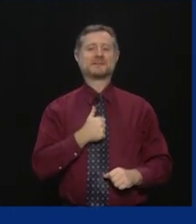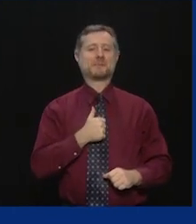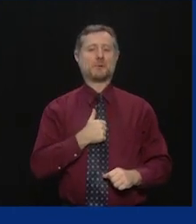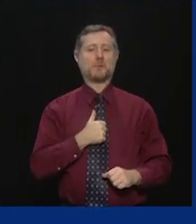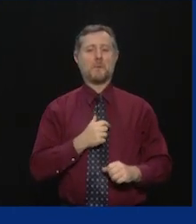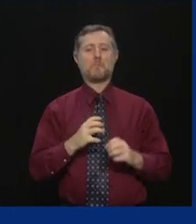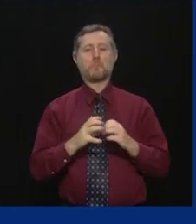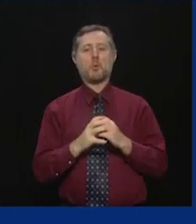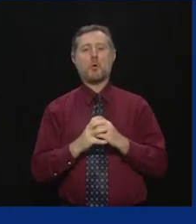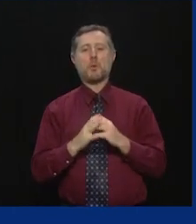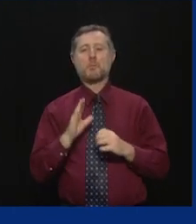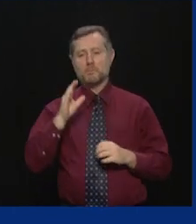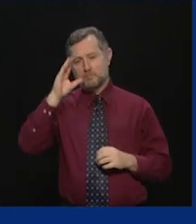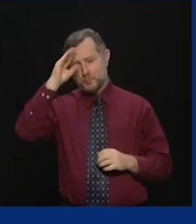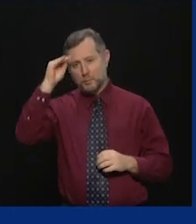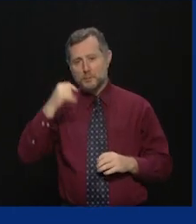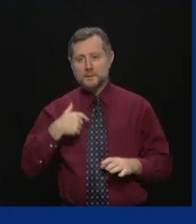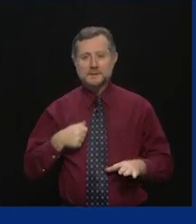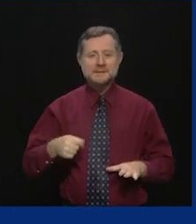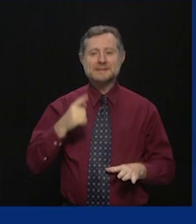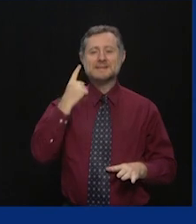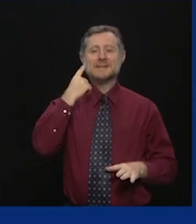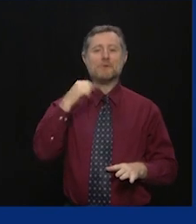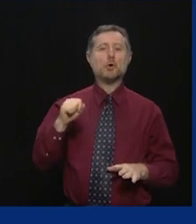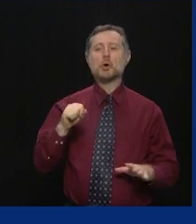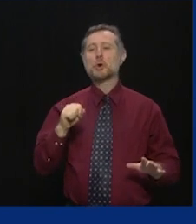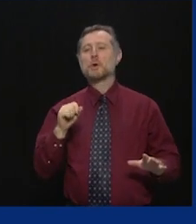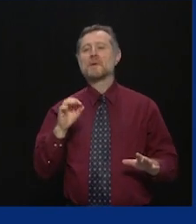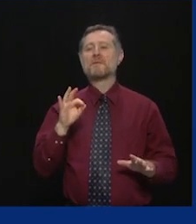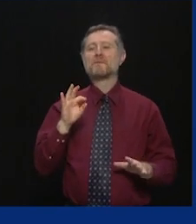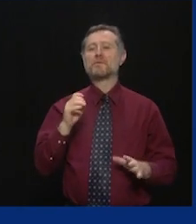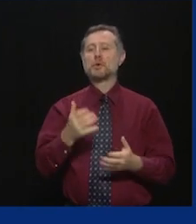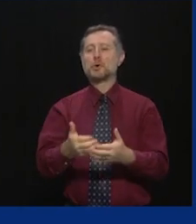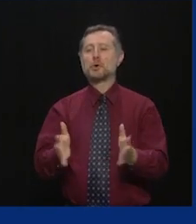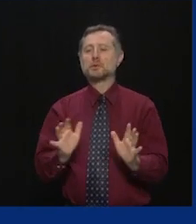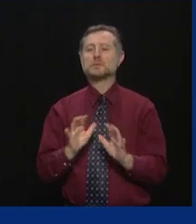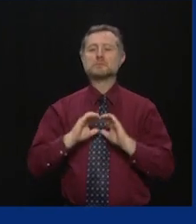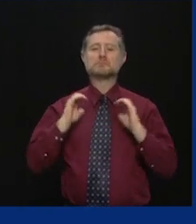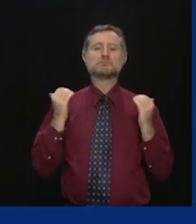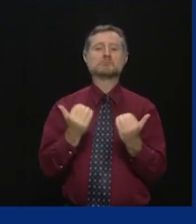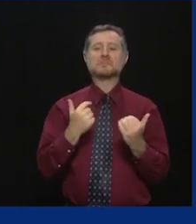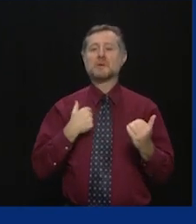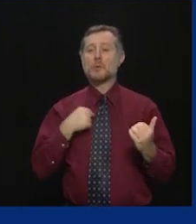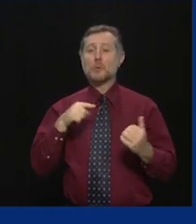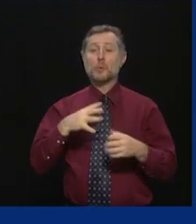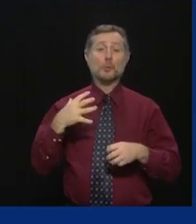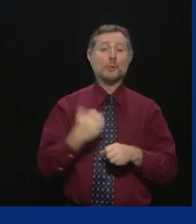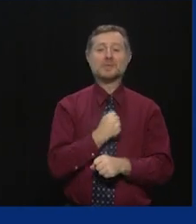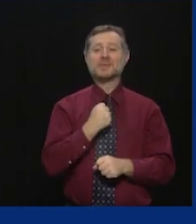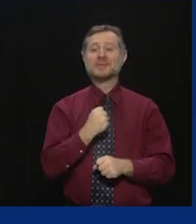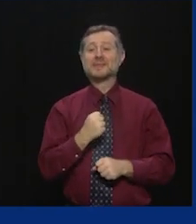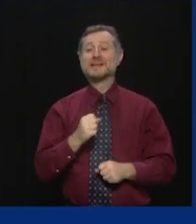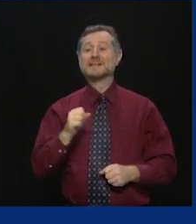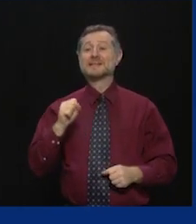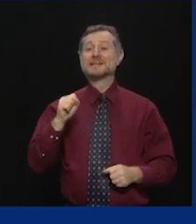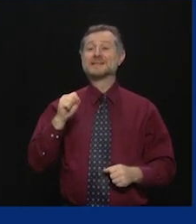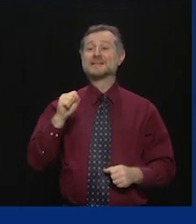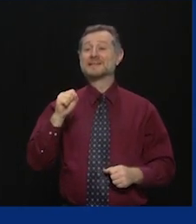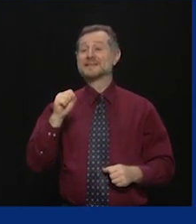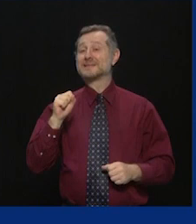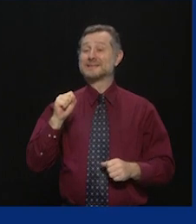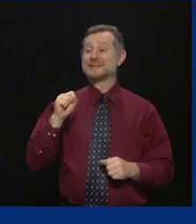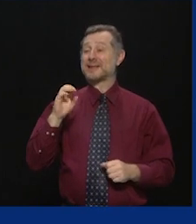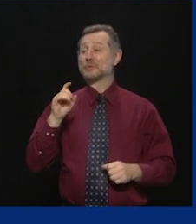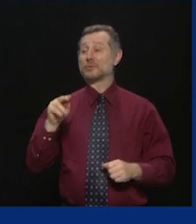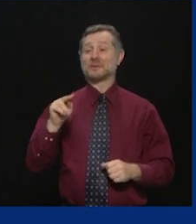Field when we won the Class B Section 5 championship. So I go back a long way coming into Rochester. I was just a little